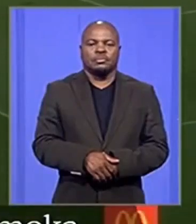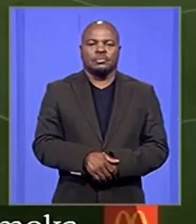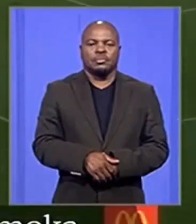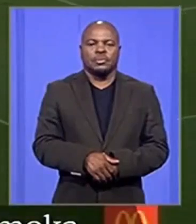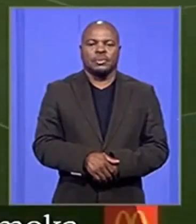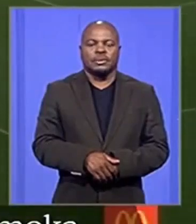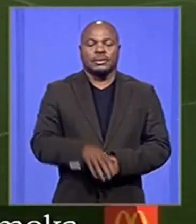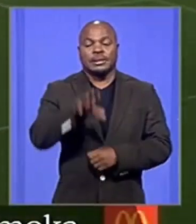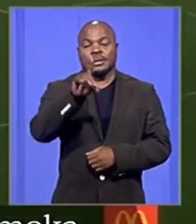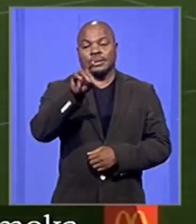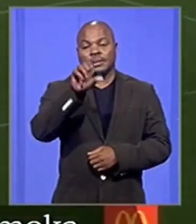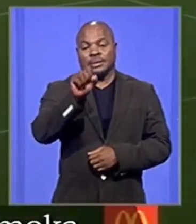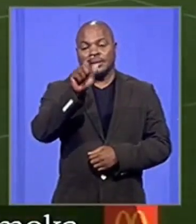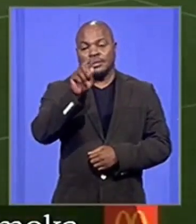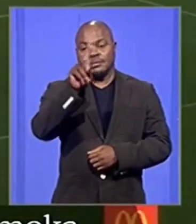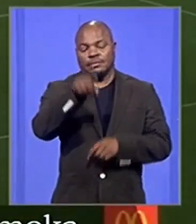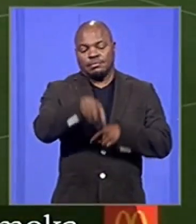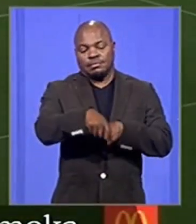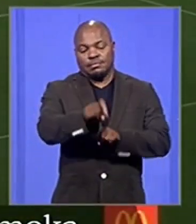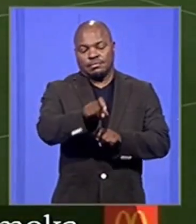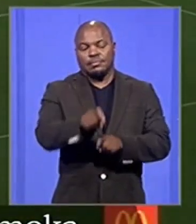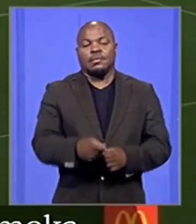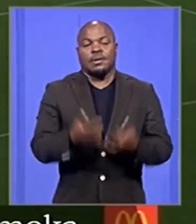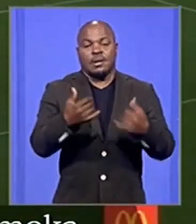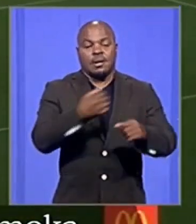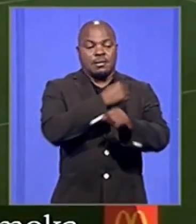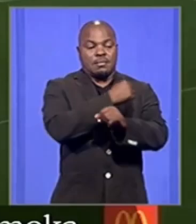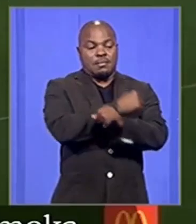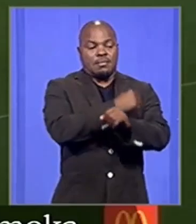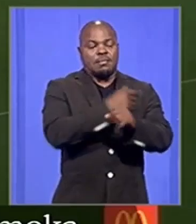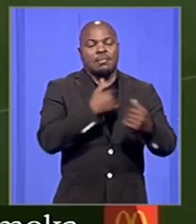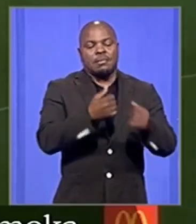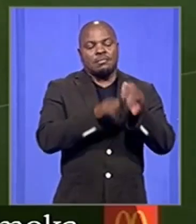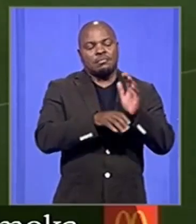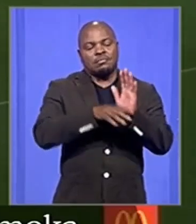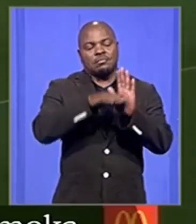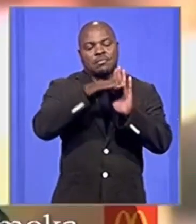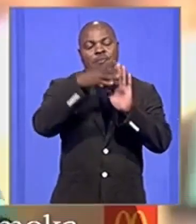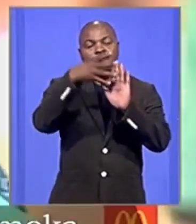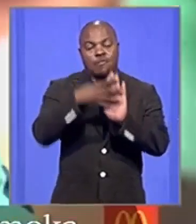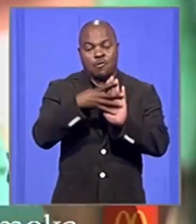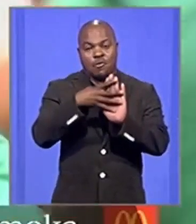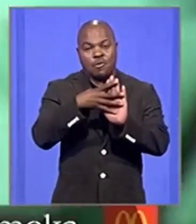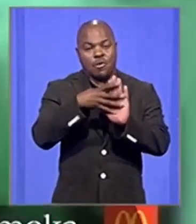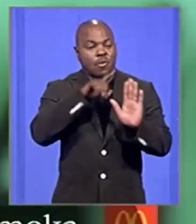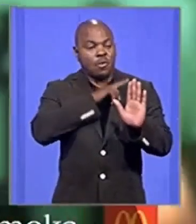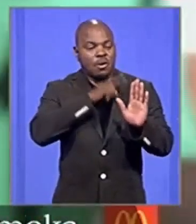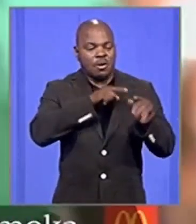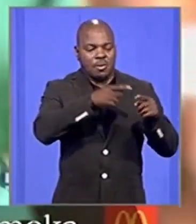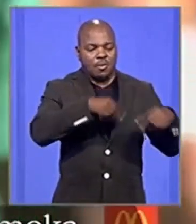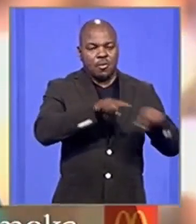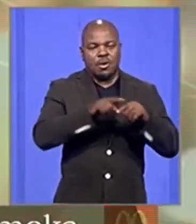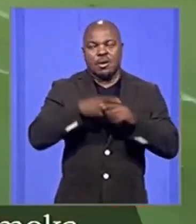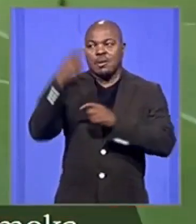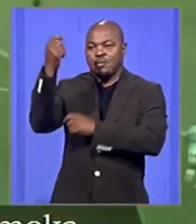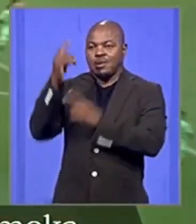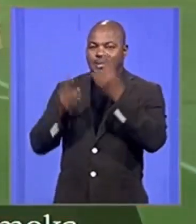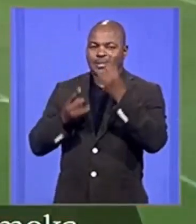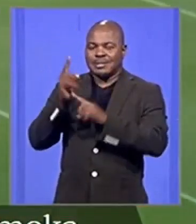Go tša DSTV Premiership Orlando Pirates hlatlogetše maemong a bone lokong morago ga go setla